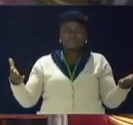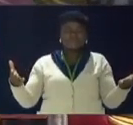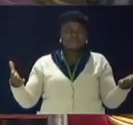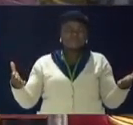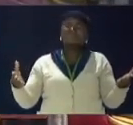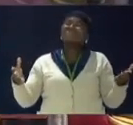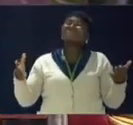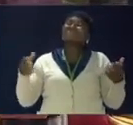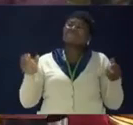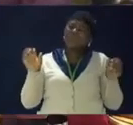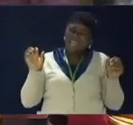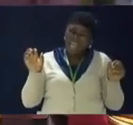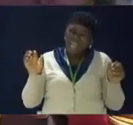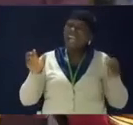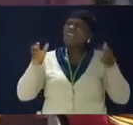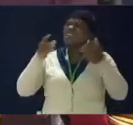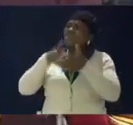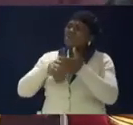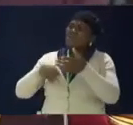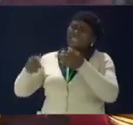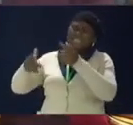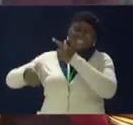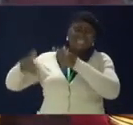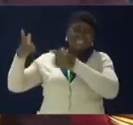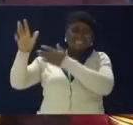Ah, what a great God you are.